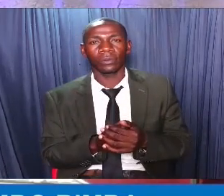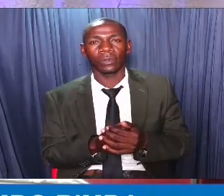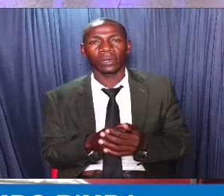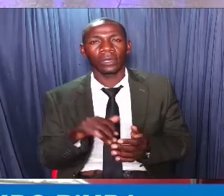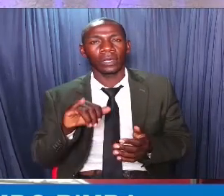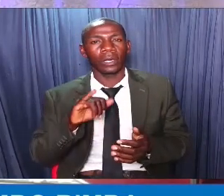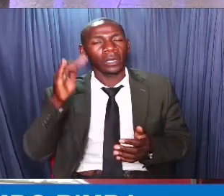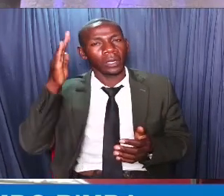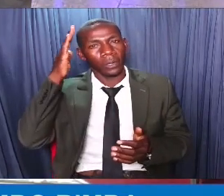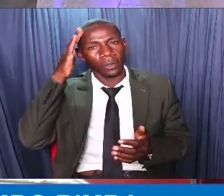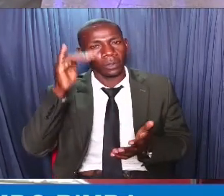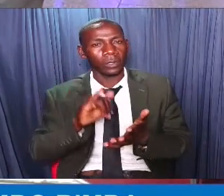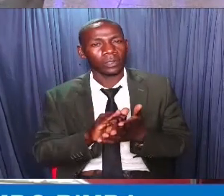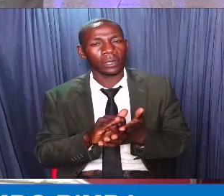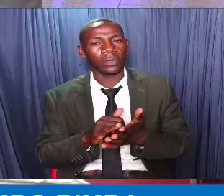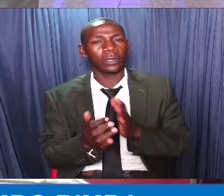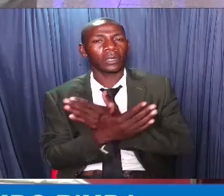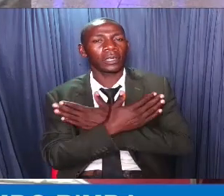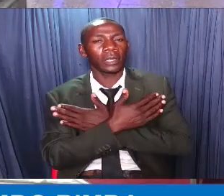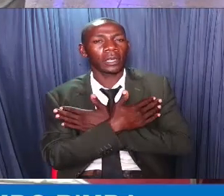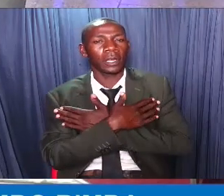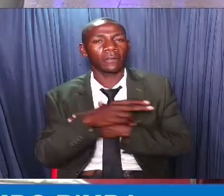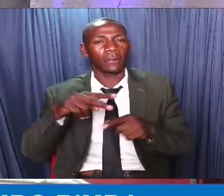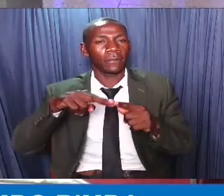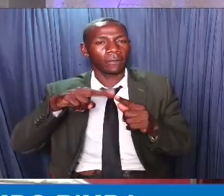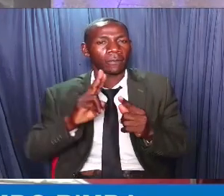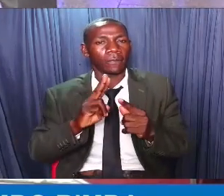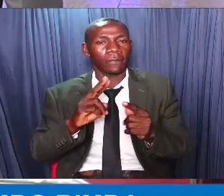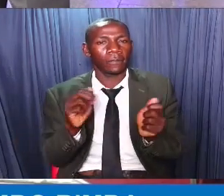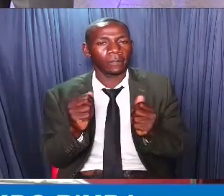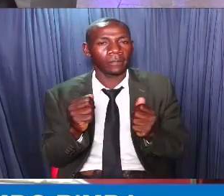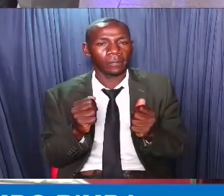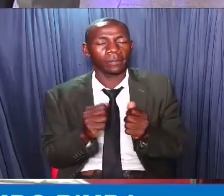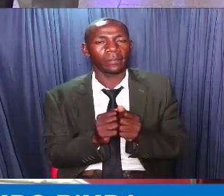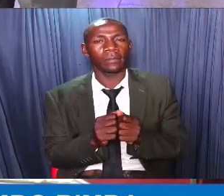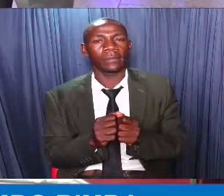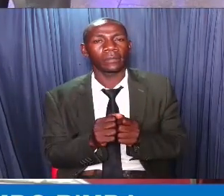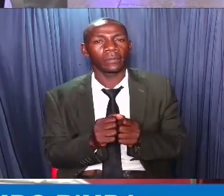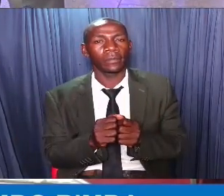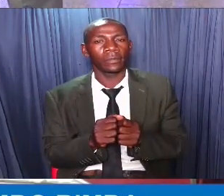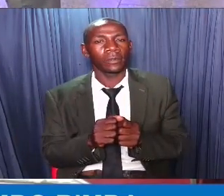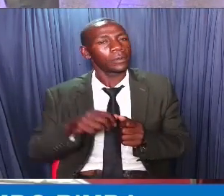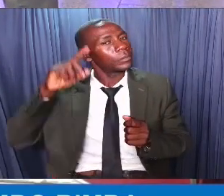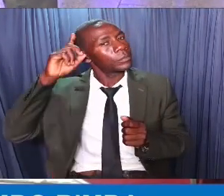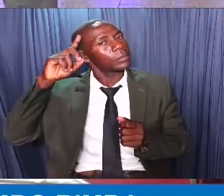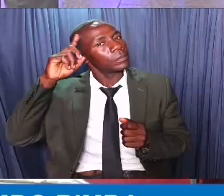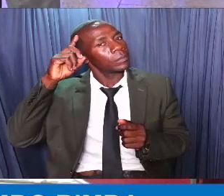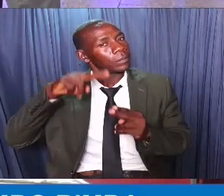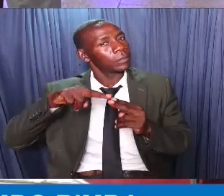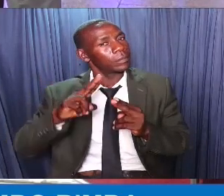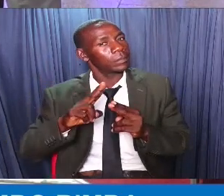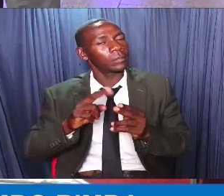Nikajua alikuwa yeye anapenda soda ya baridi. I knew she loved very cold soda. Tena ile ya stony. The stony soda.